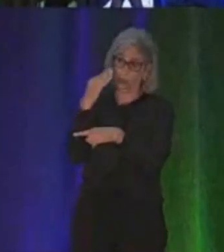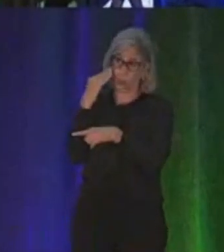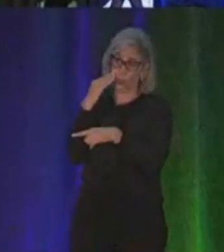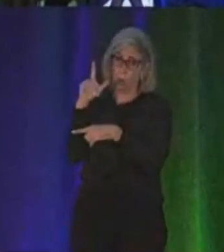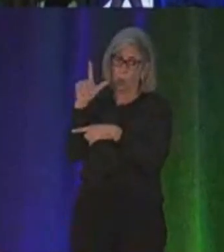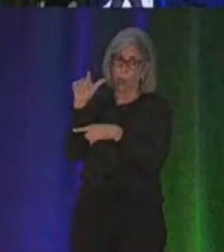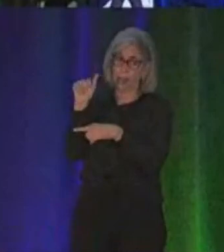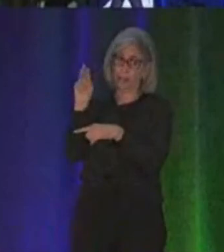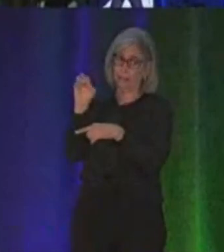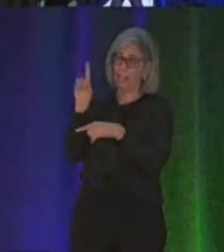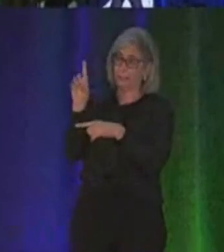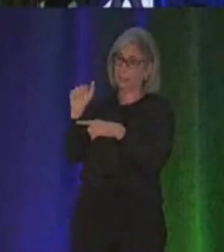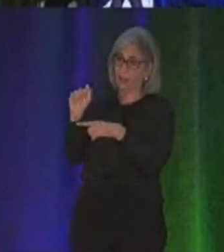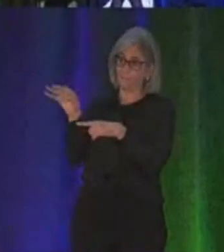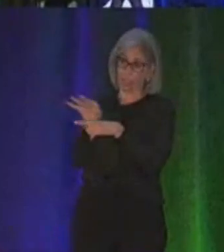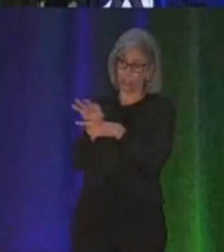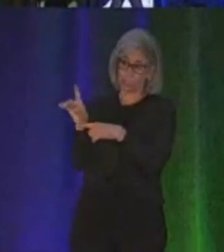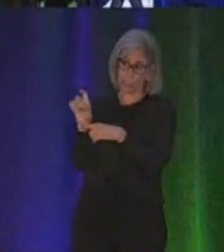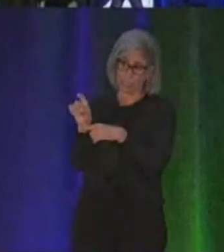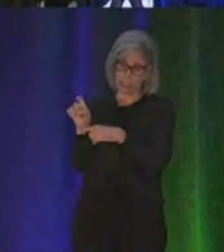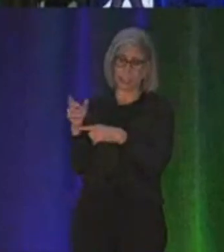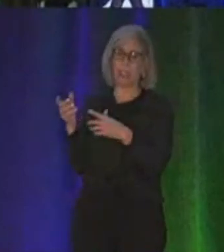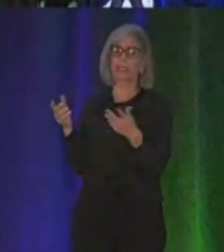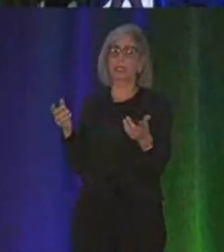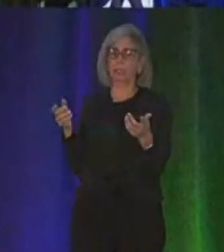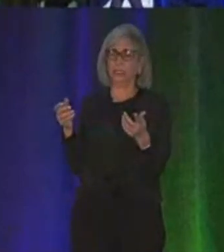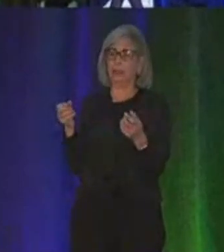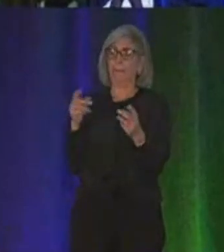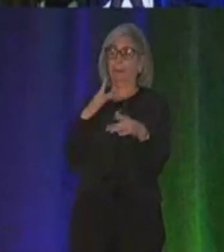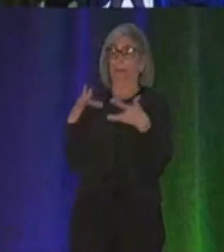cool. A lot of excitement for Lambda functions.